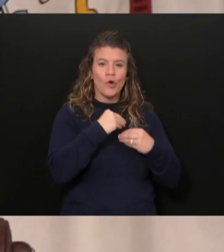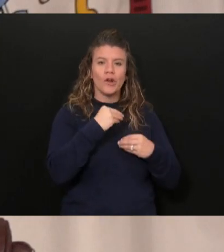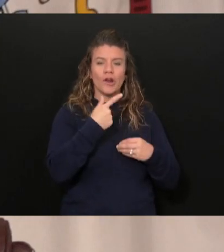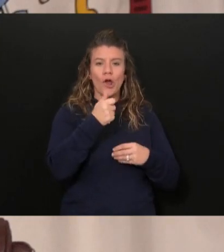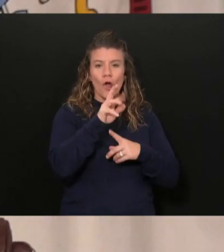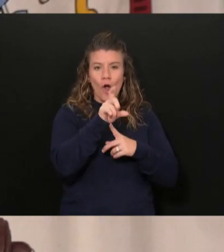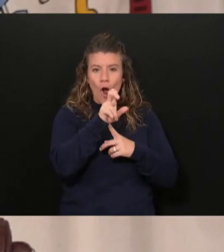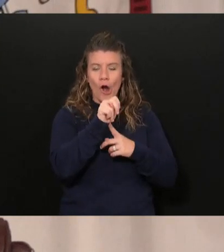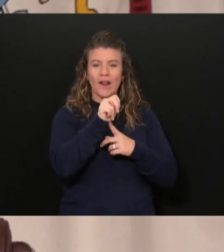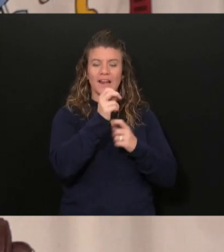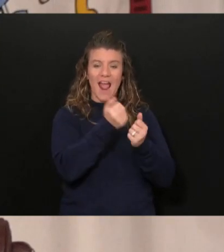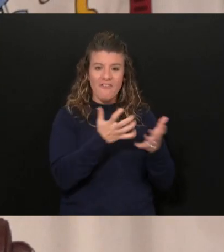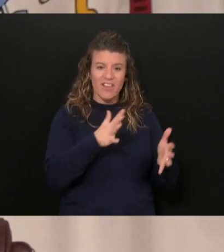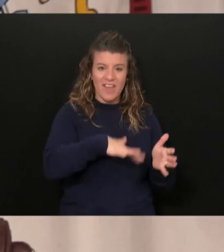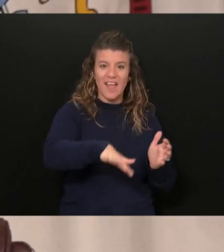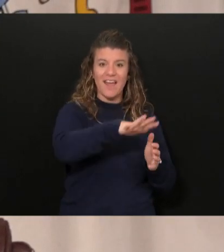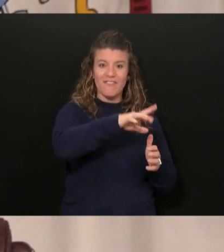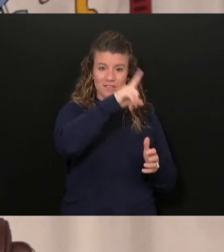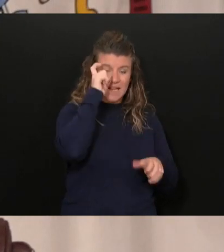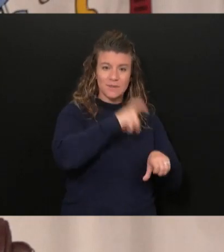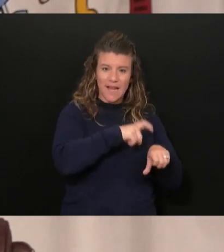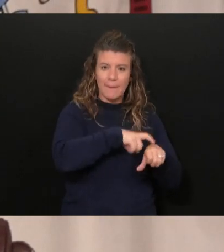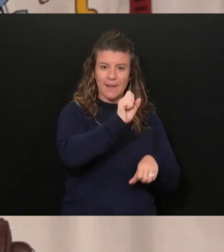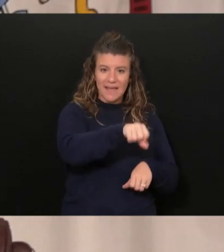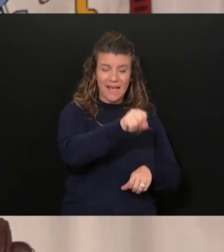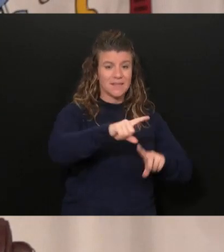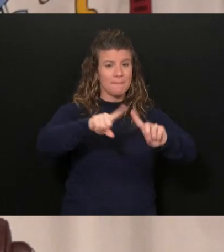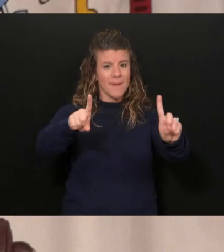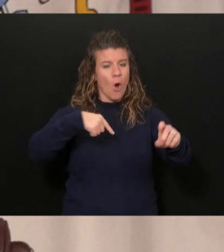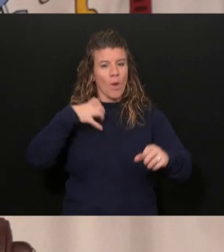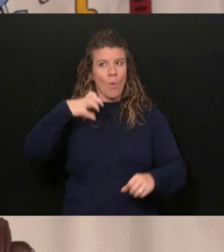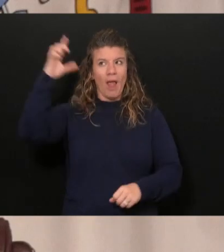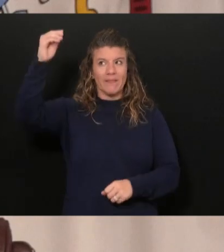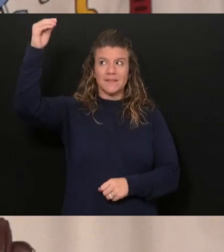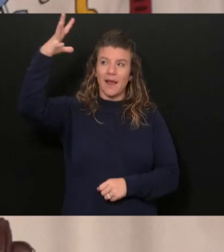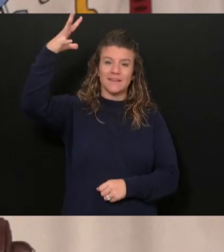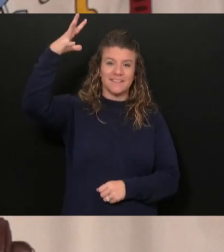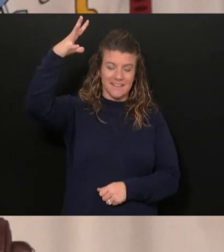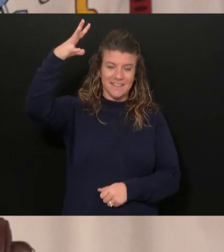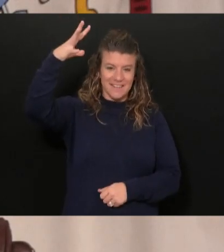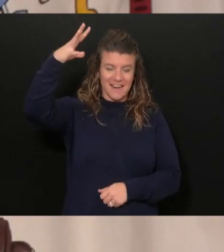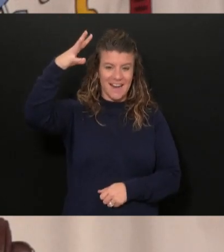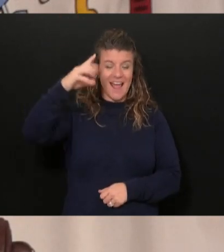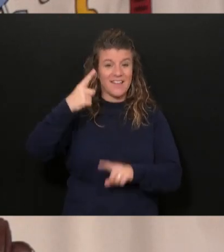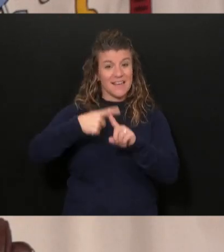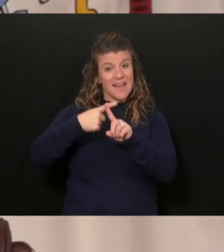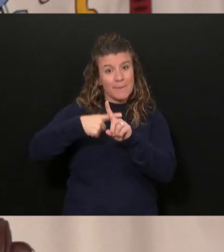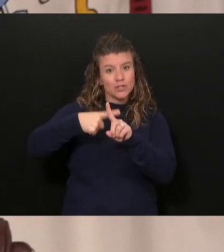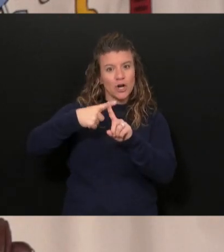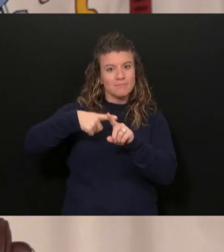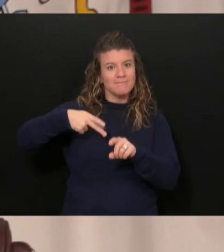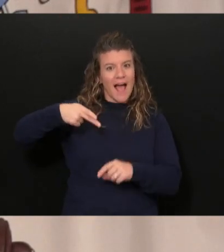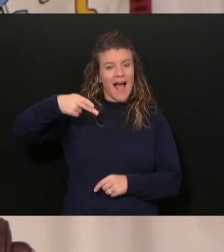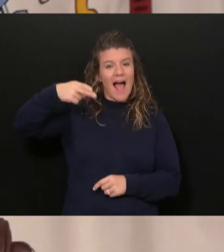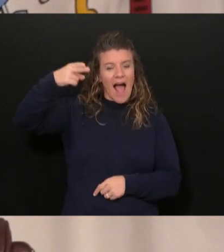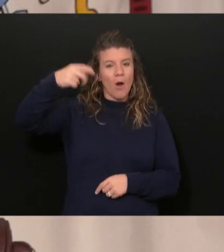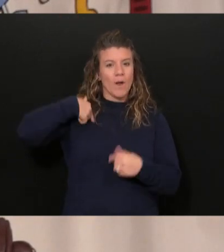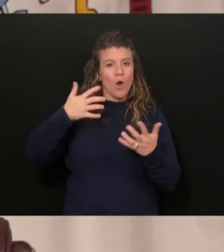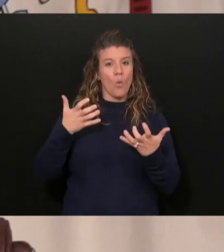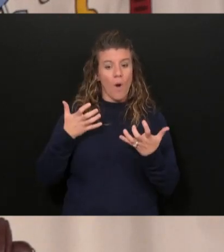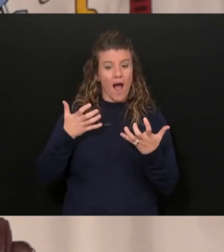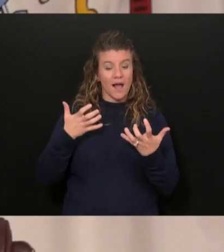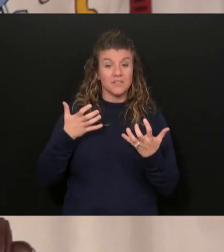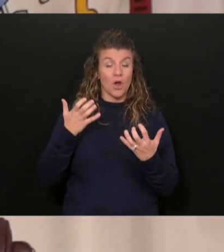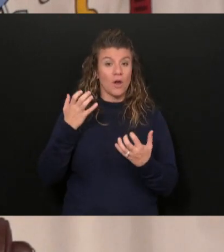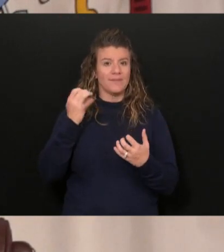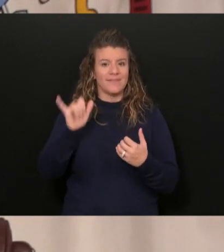through the summer and everything, but we want the sun to shine and the temperatures to go up, and that supposedly is